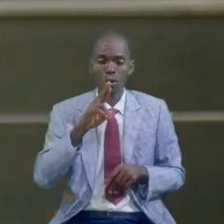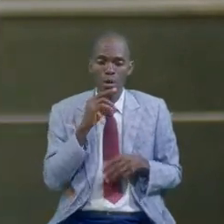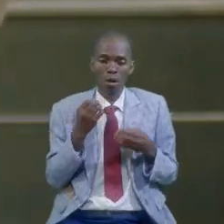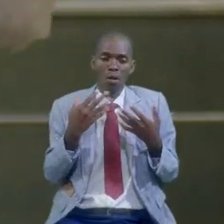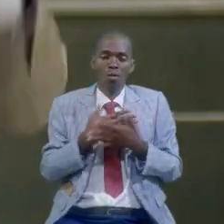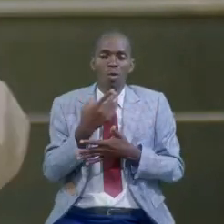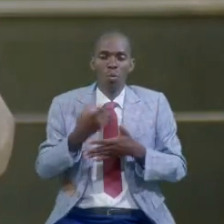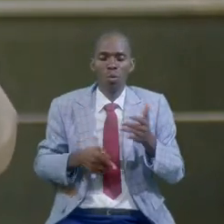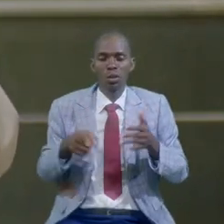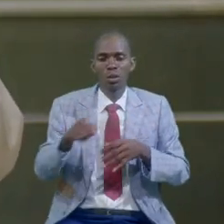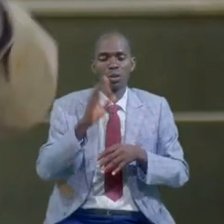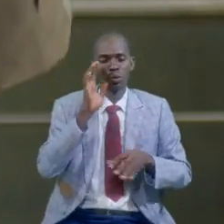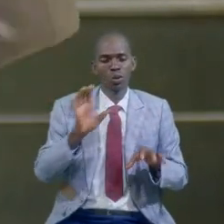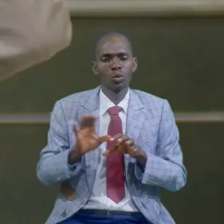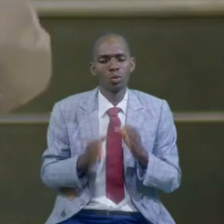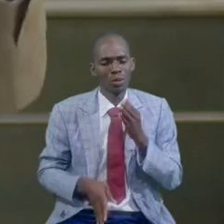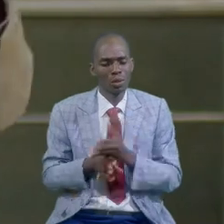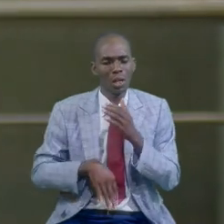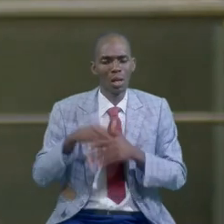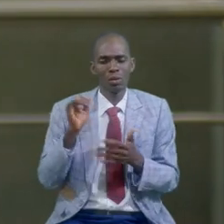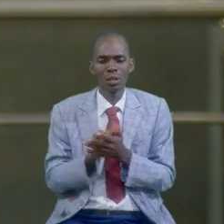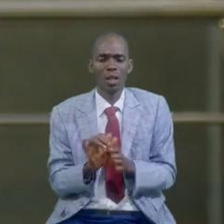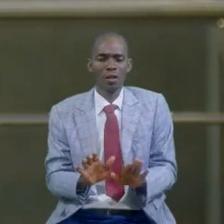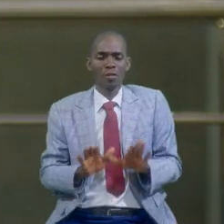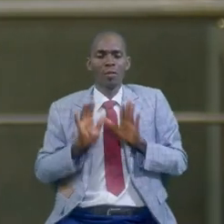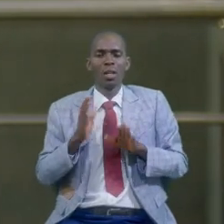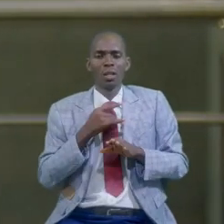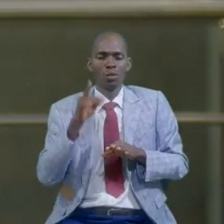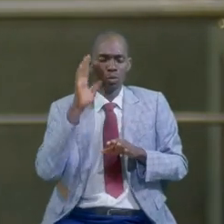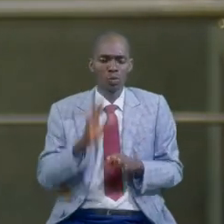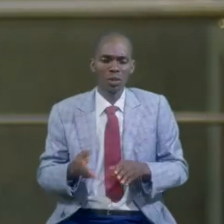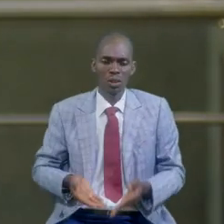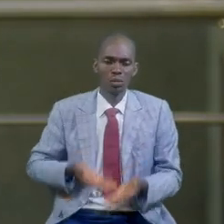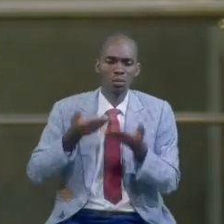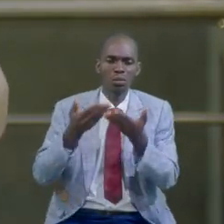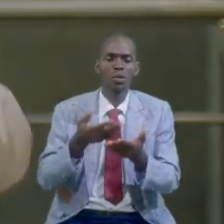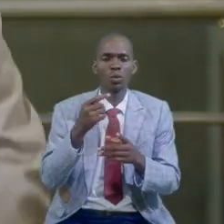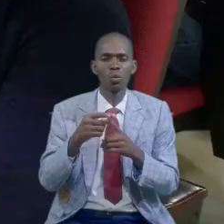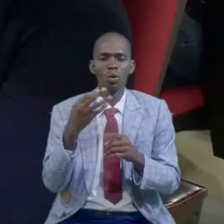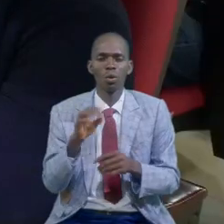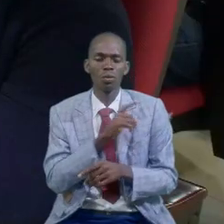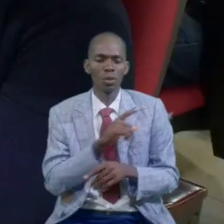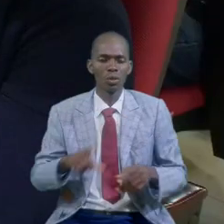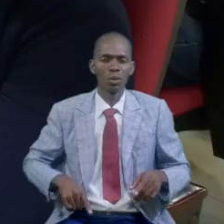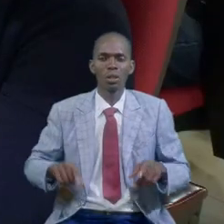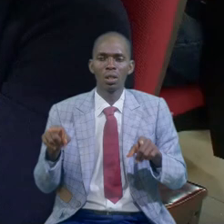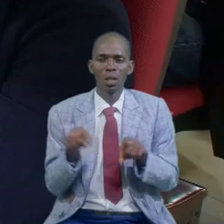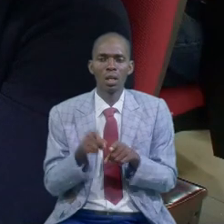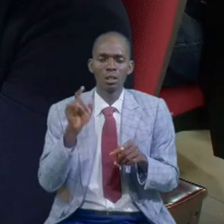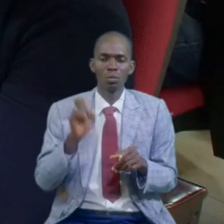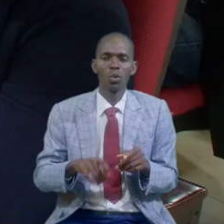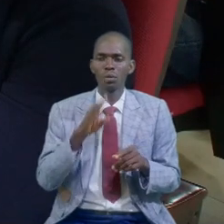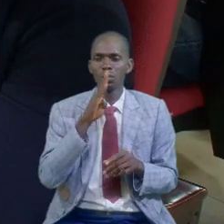reaction. Let that fear go out, and you will deliver the message of the Lord like it ought to be, in